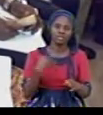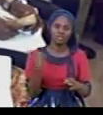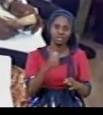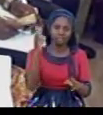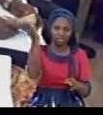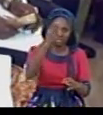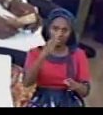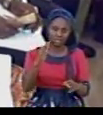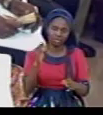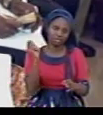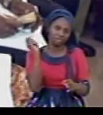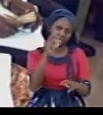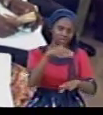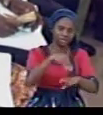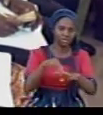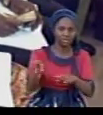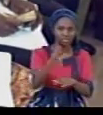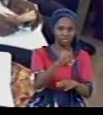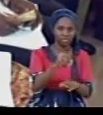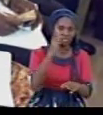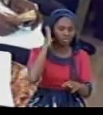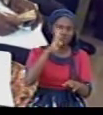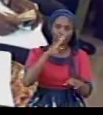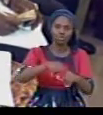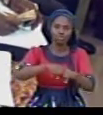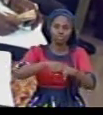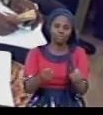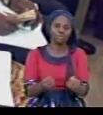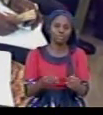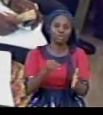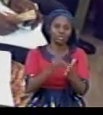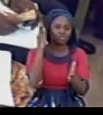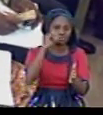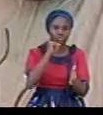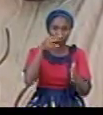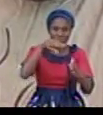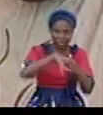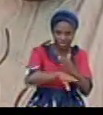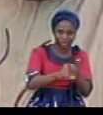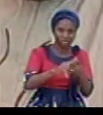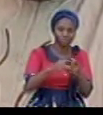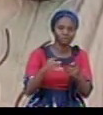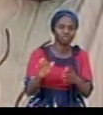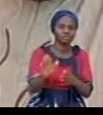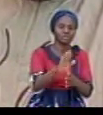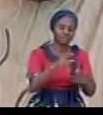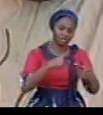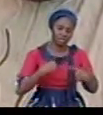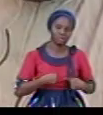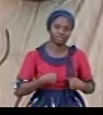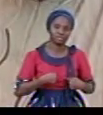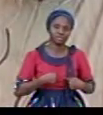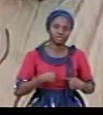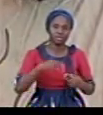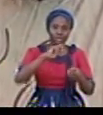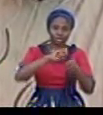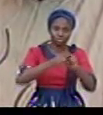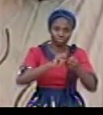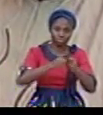will crumble to pieces, it will not get to their heart. Trouble will not get to your heart.